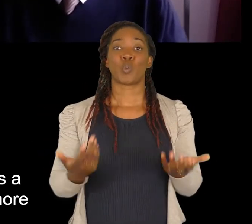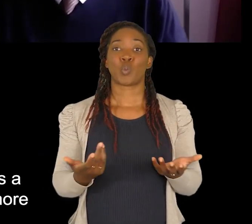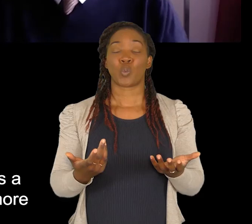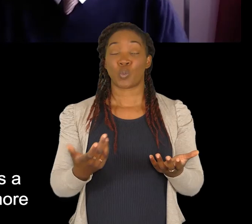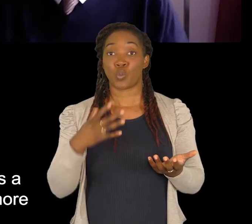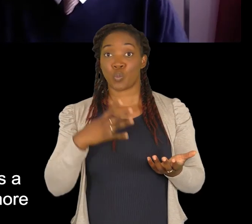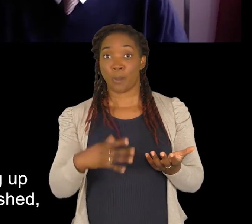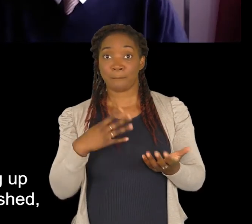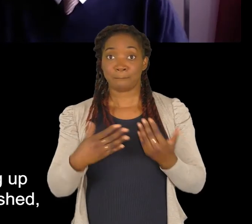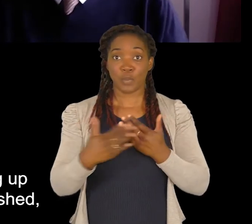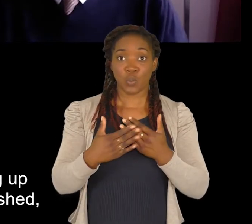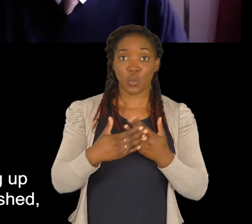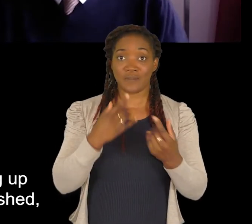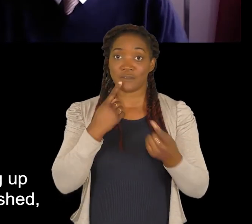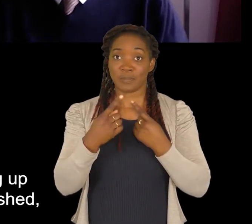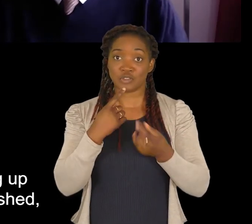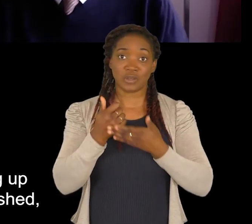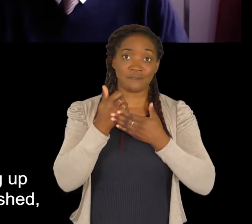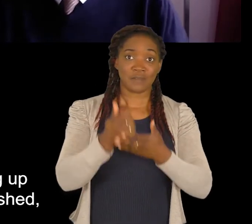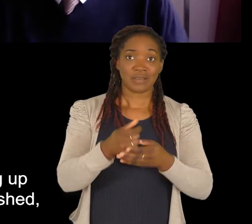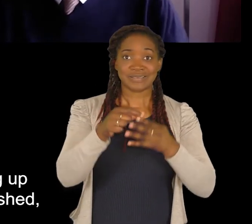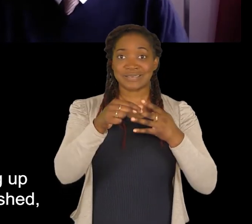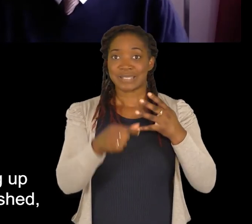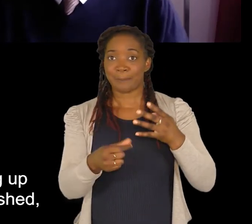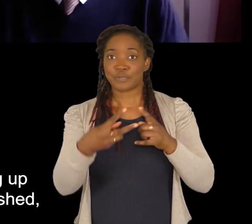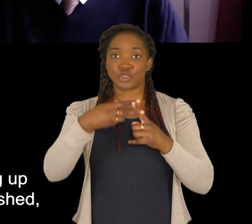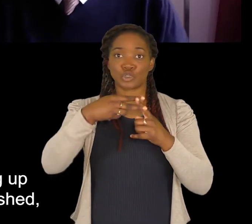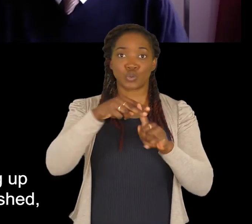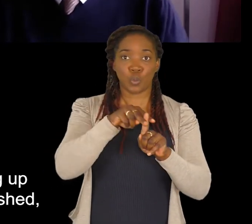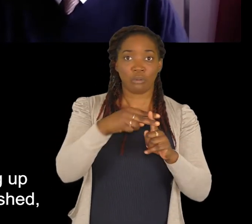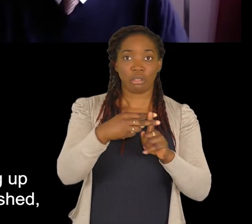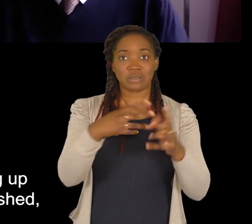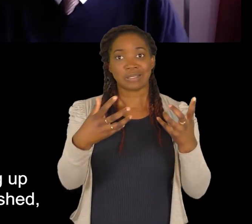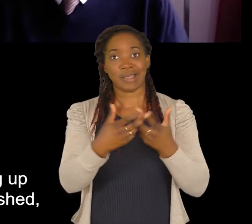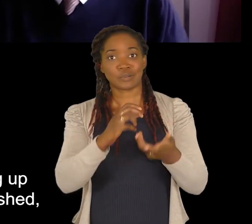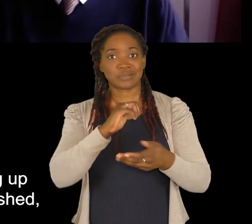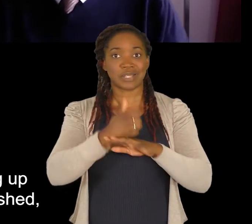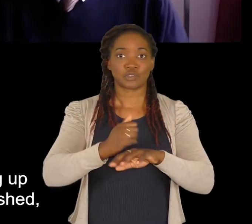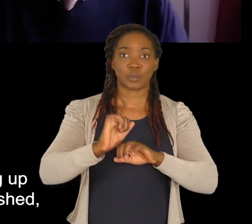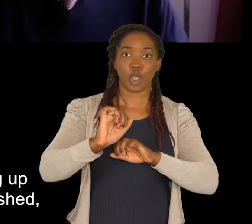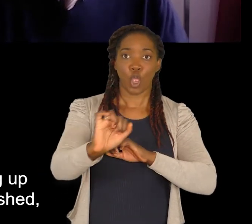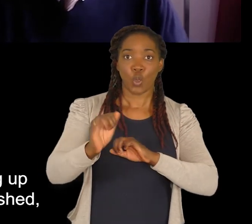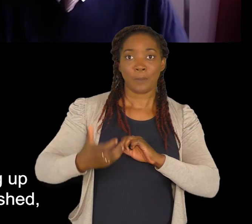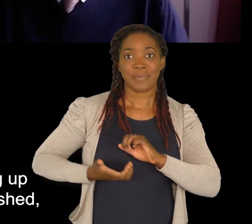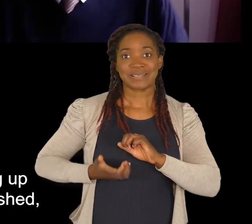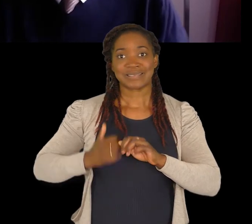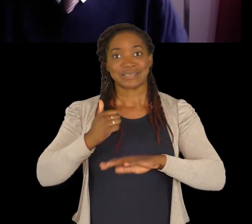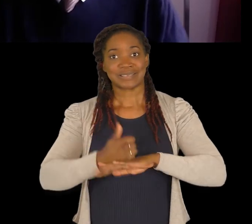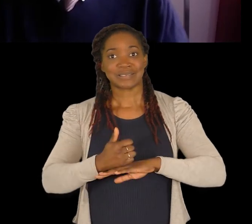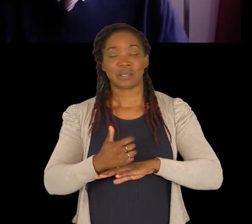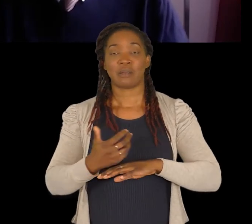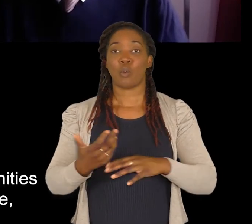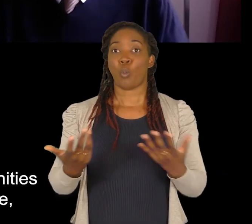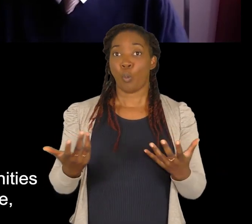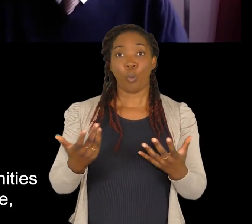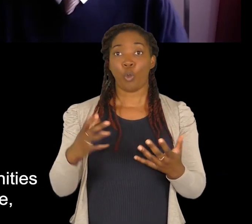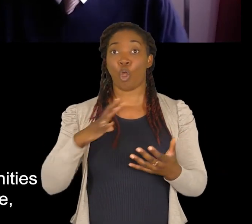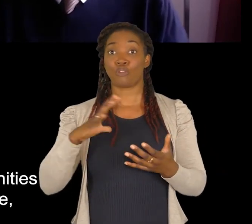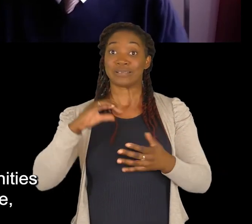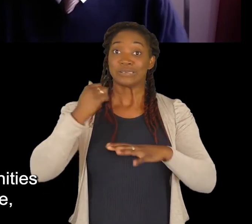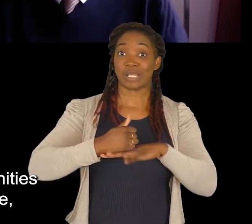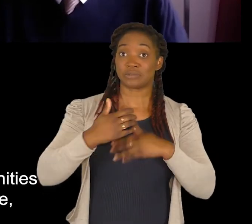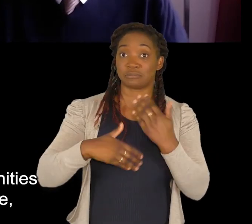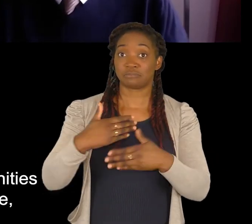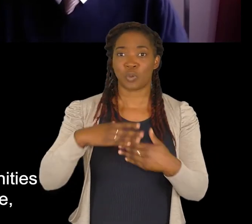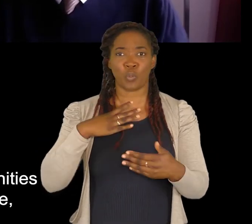Also, if you're wanting more information, advice, tips and tools on setting up your own business, or you're already established, but you're wanting